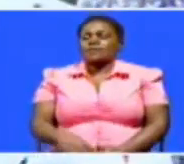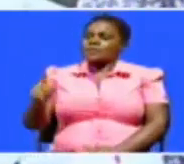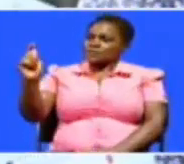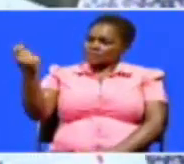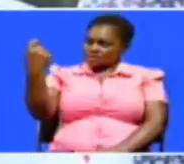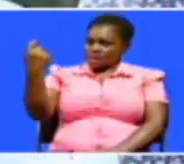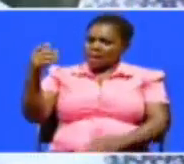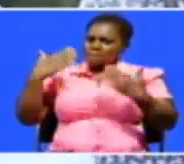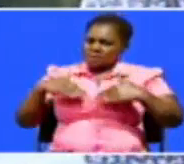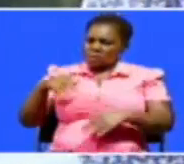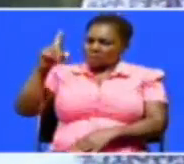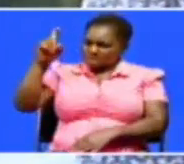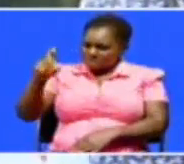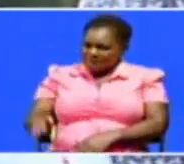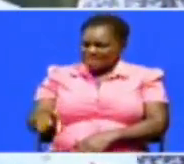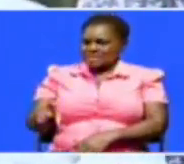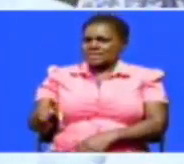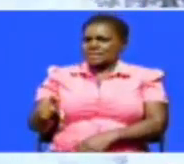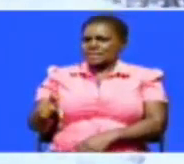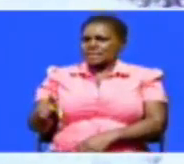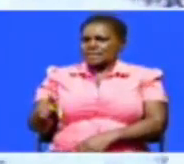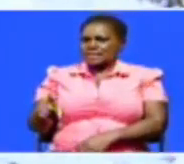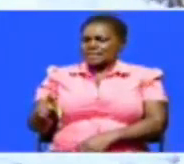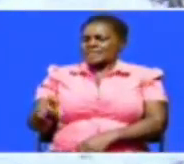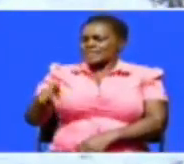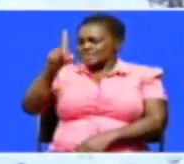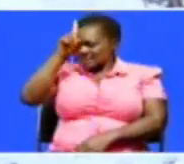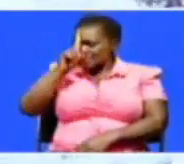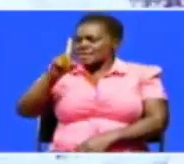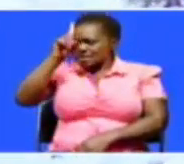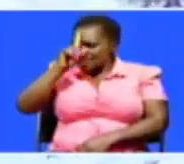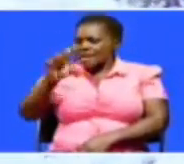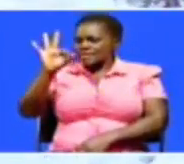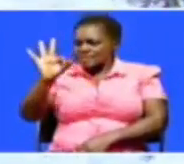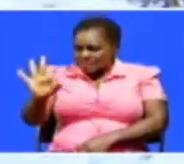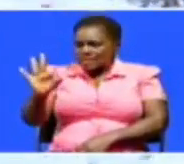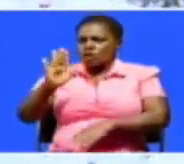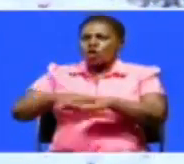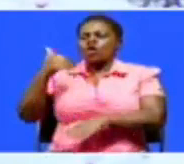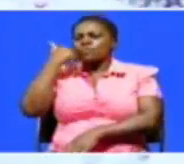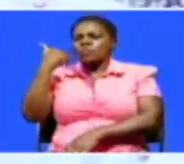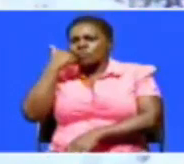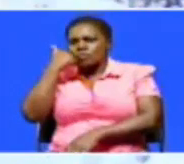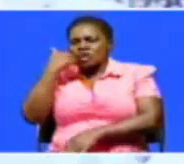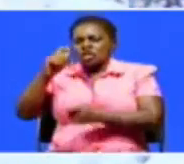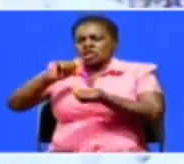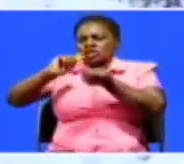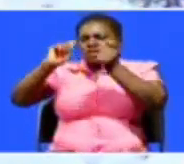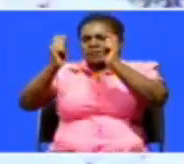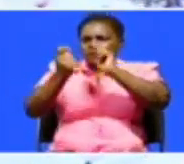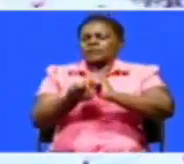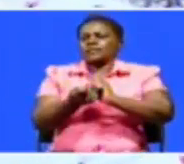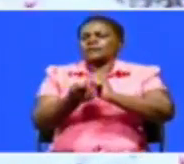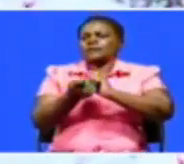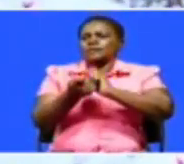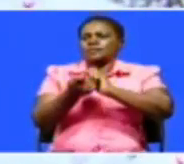Kenyans must treat this matter with the seriousness it deserves by adjusting